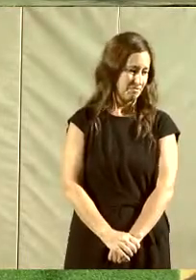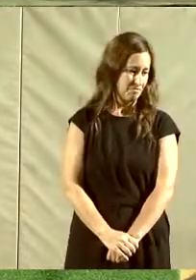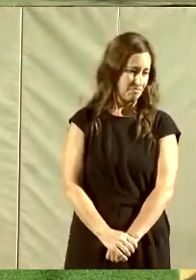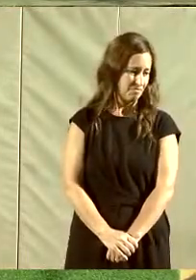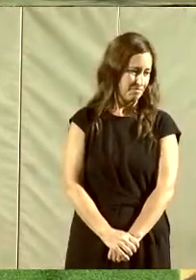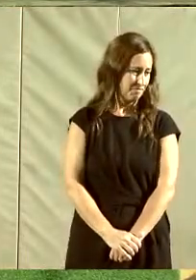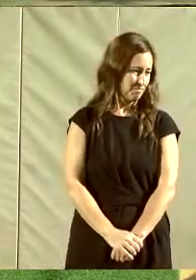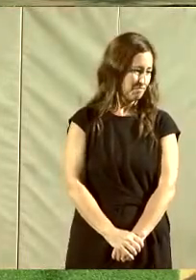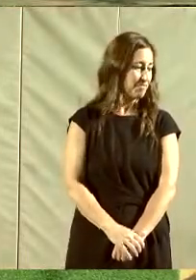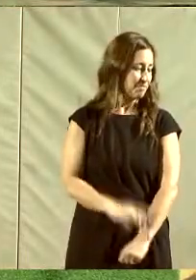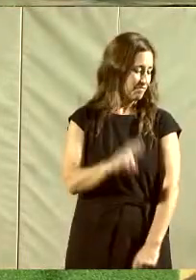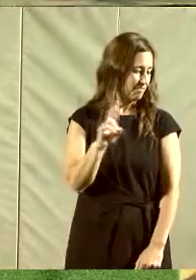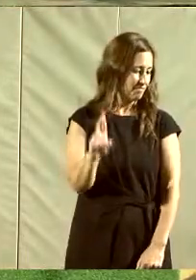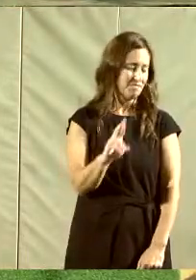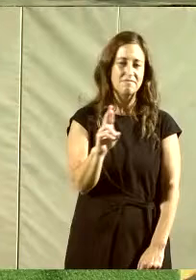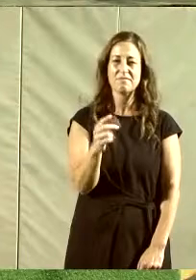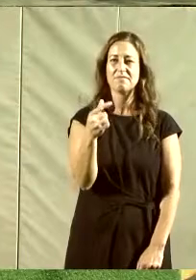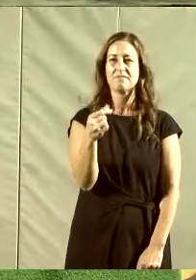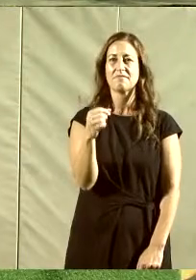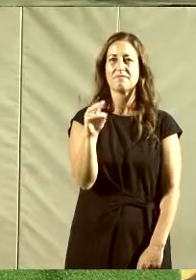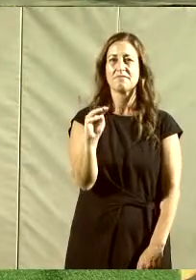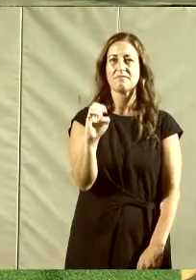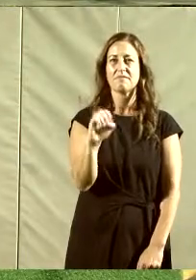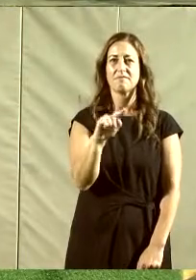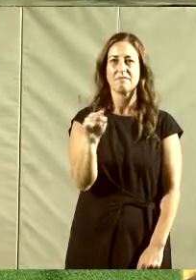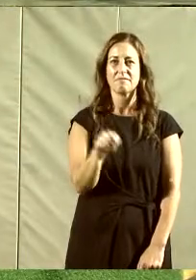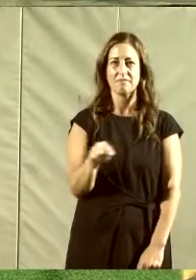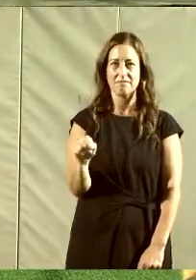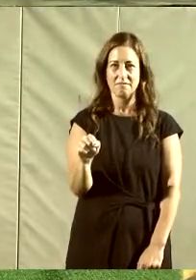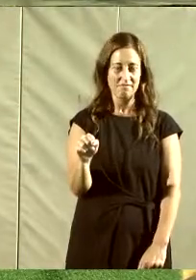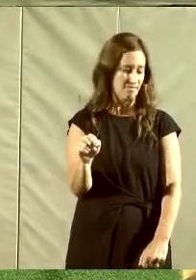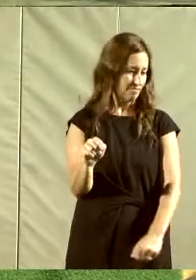Rachel Michelle Gomez.